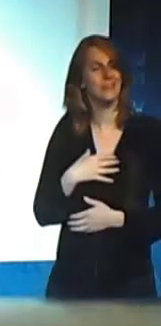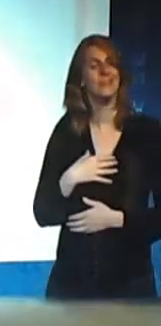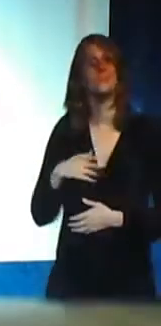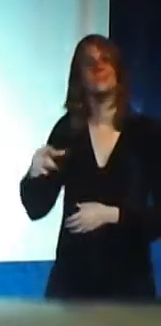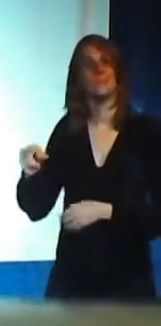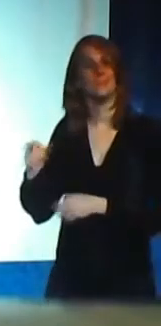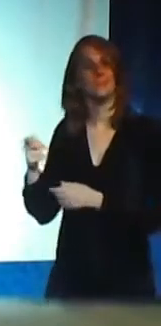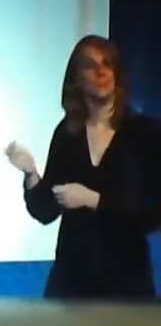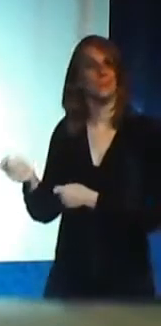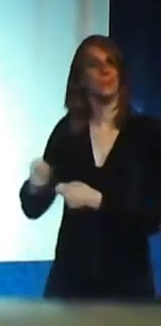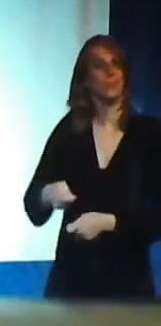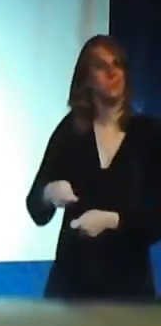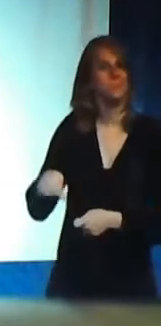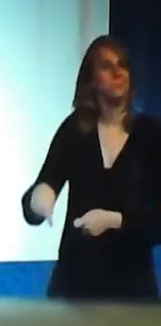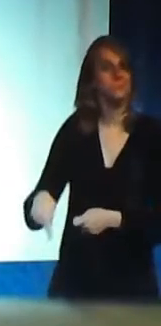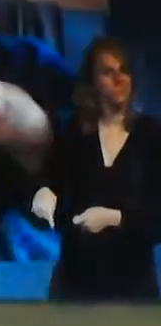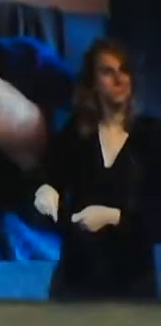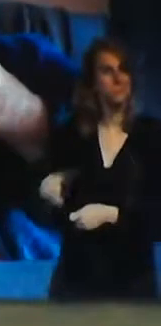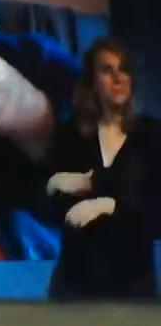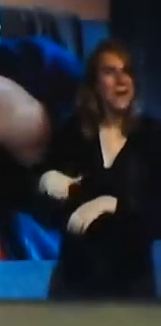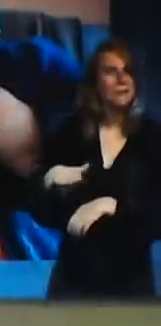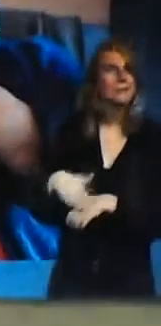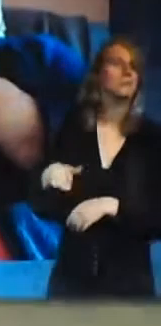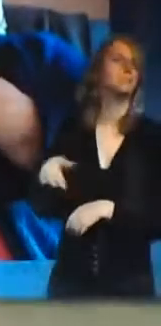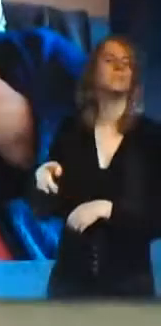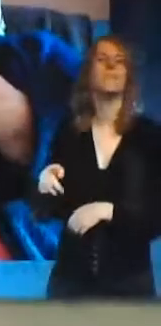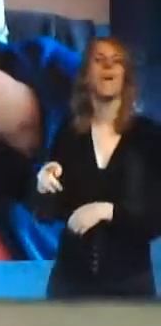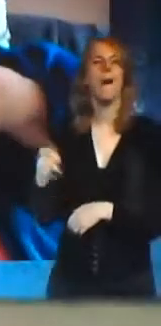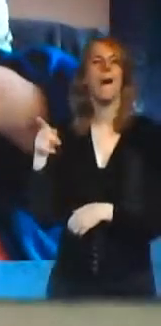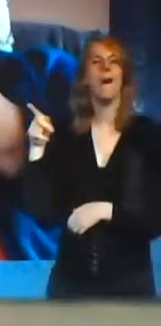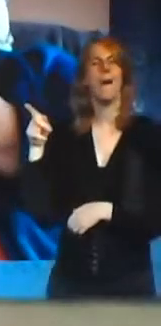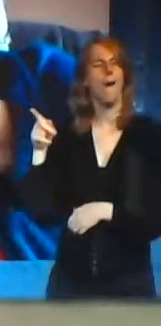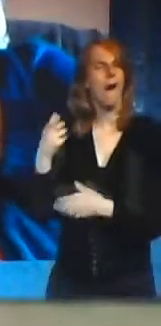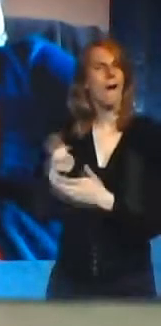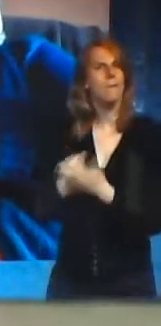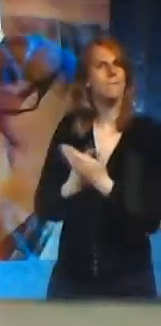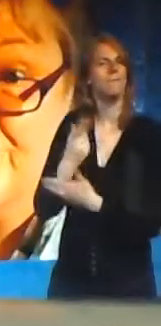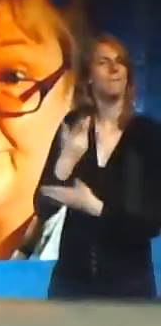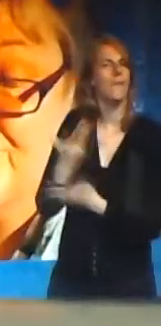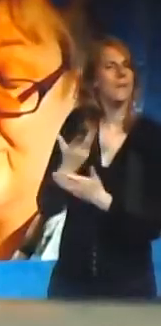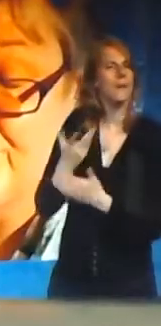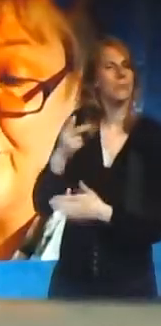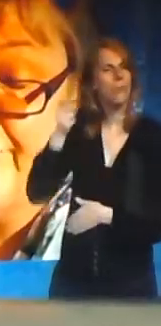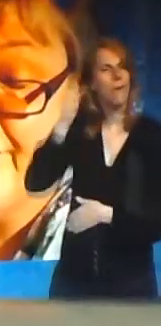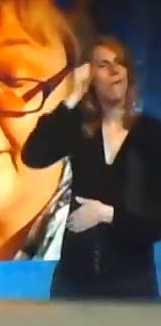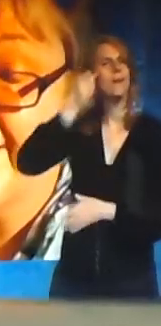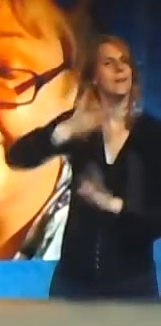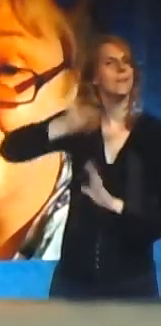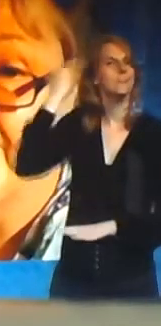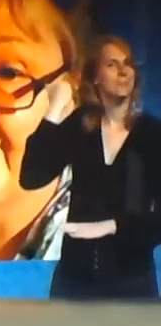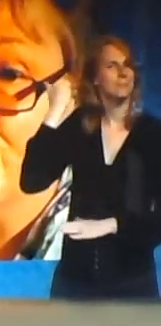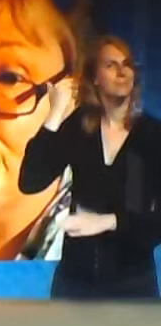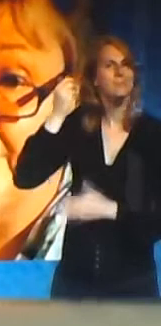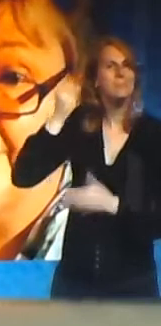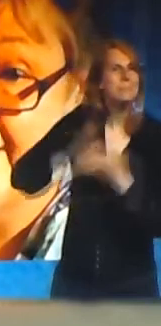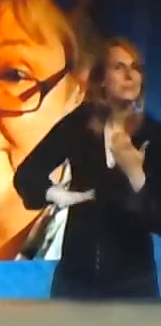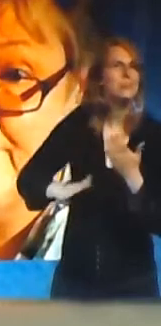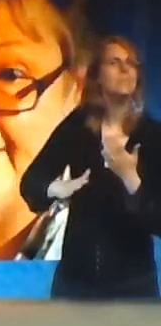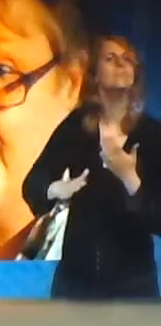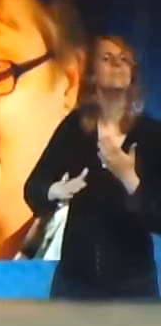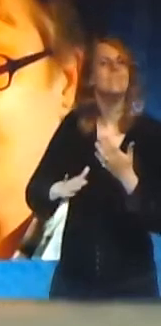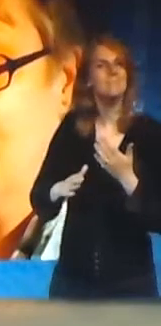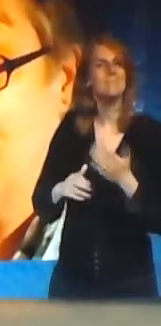today, did spark off several conversations about our pets, and she did do a lot of reminiscing over the last couple of